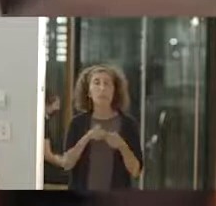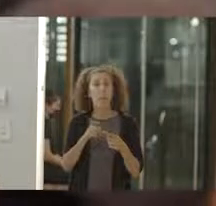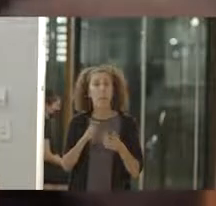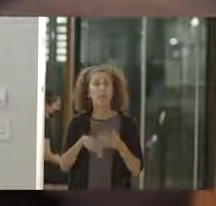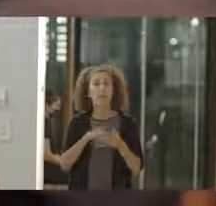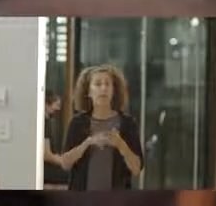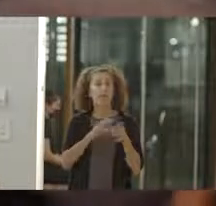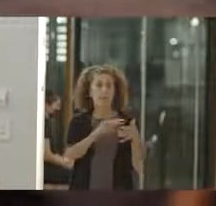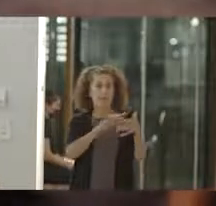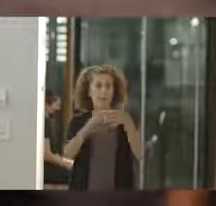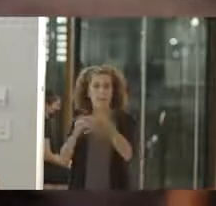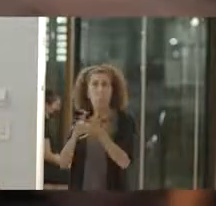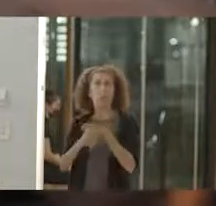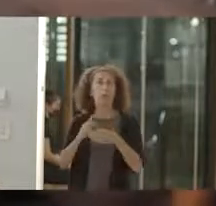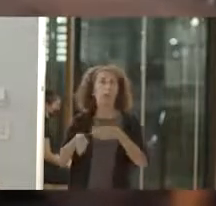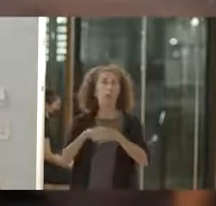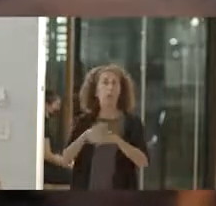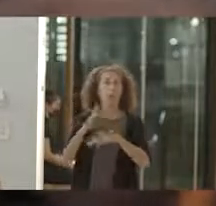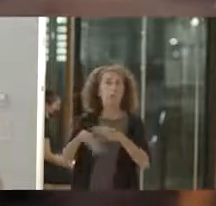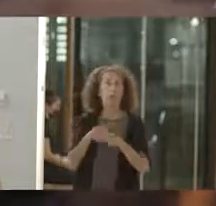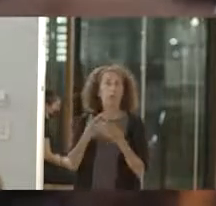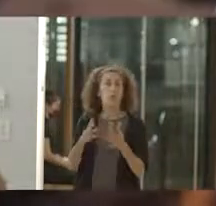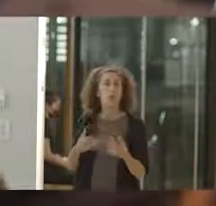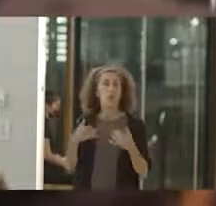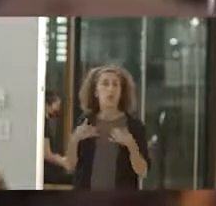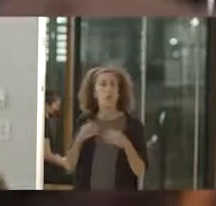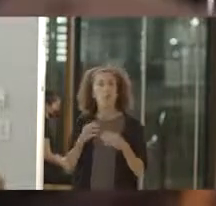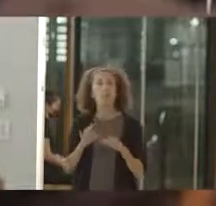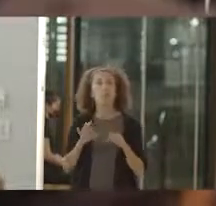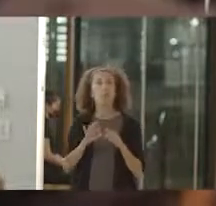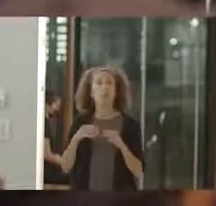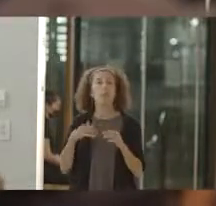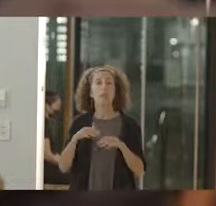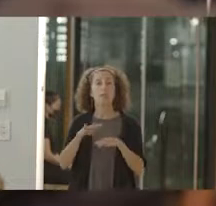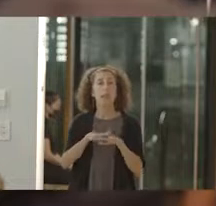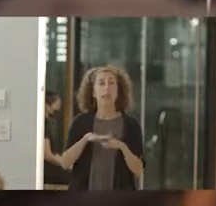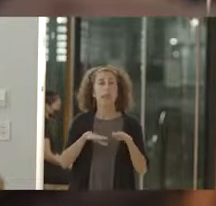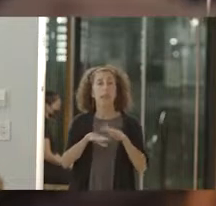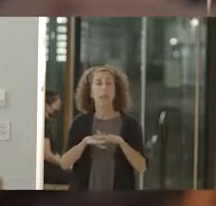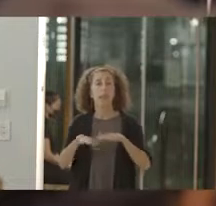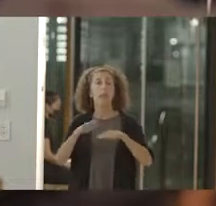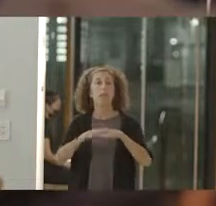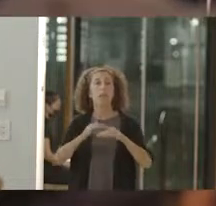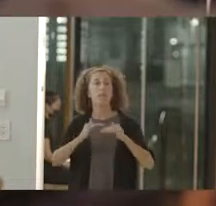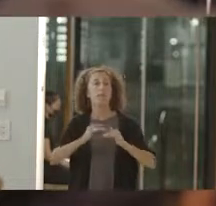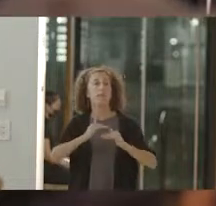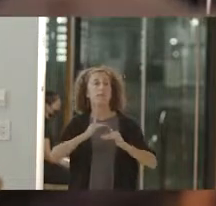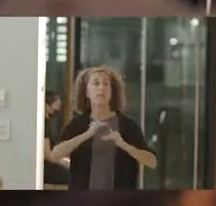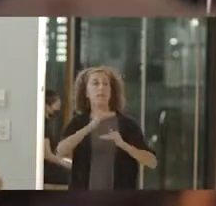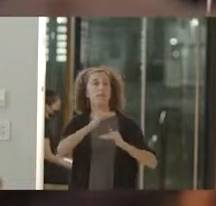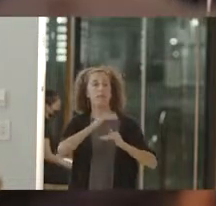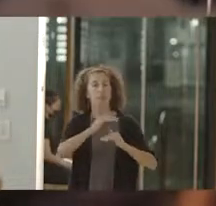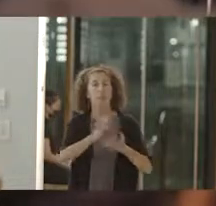wherever we can is creating layered protection. Where we have layers, we're able to reduce the ultimate design height. Basically